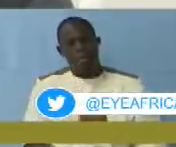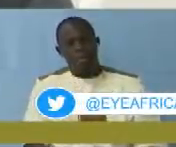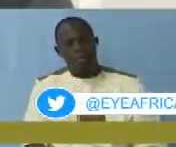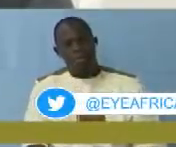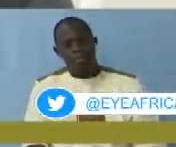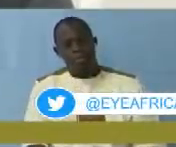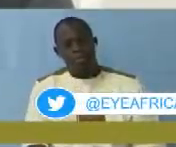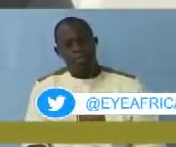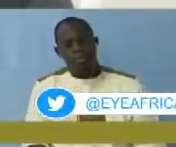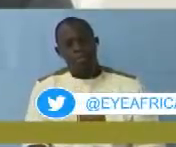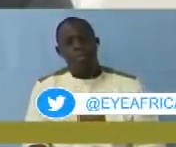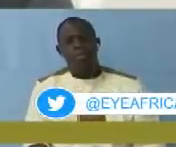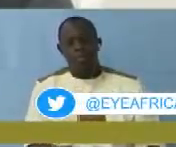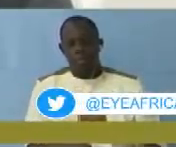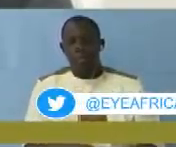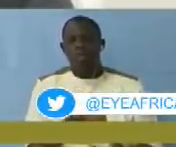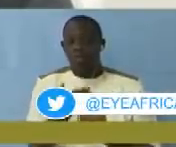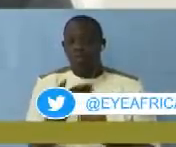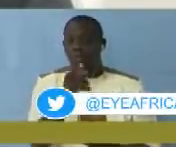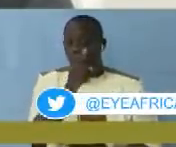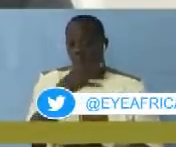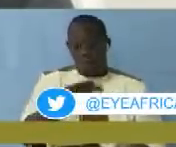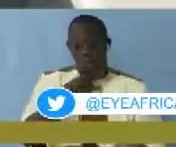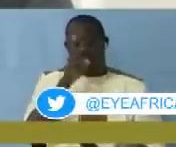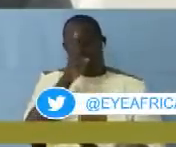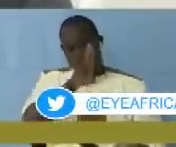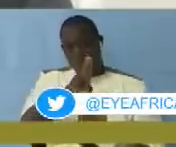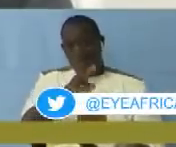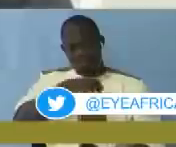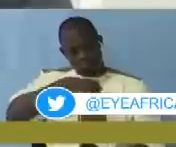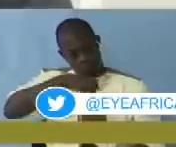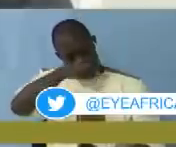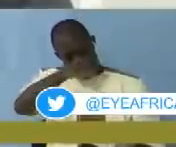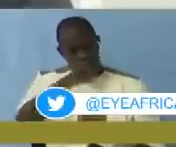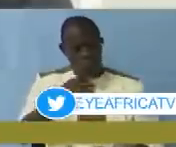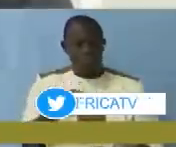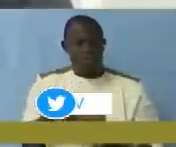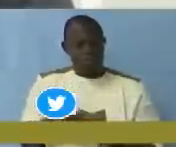the effort to mislead is beginning to emerge. And